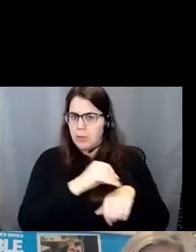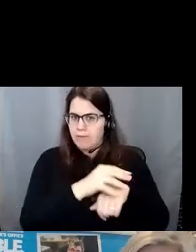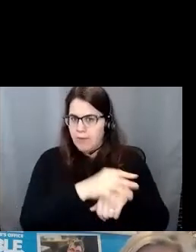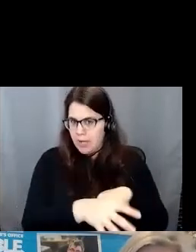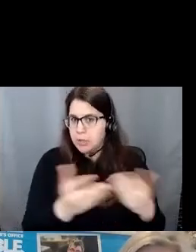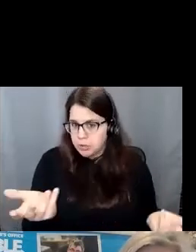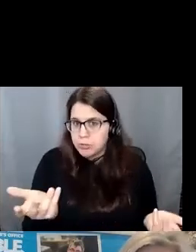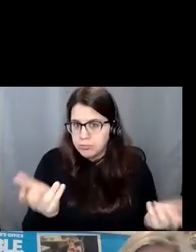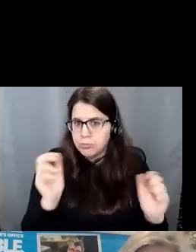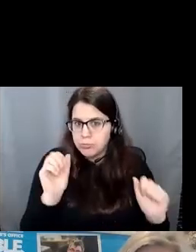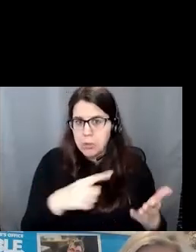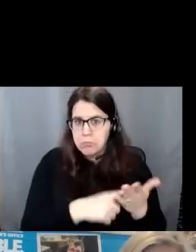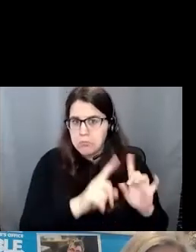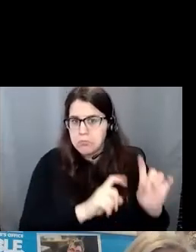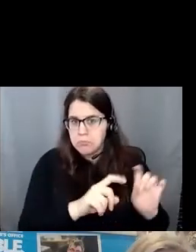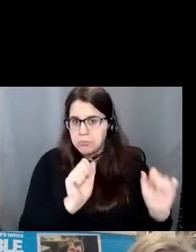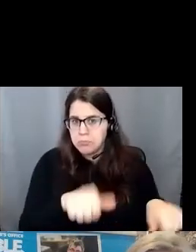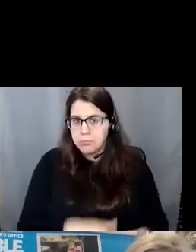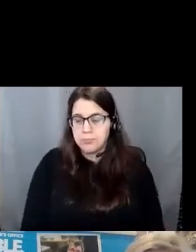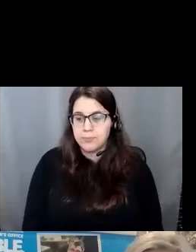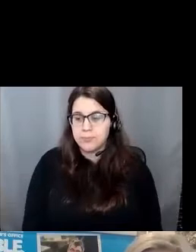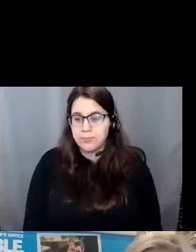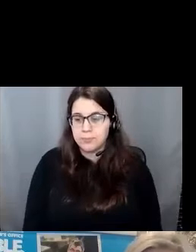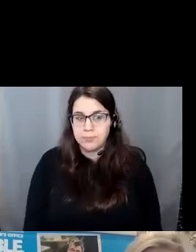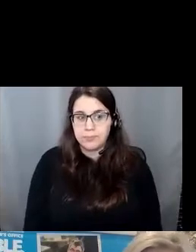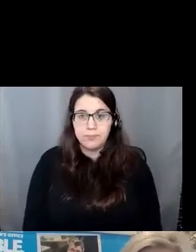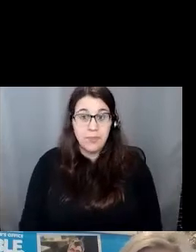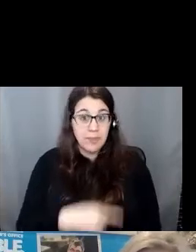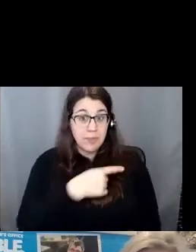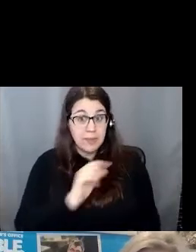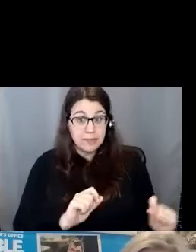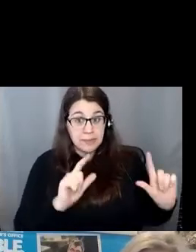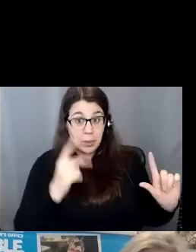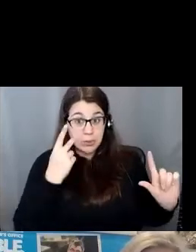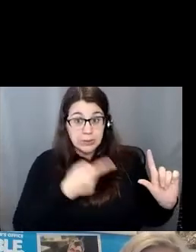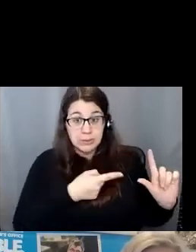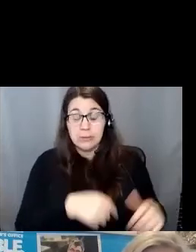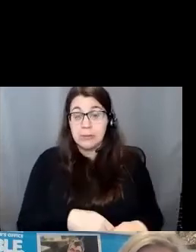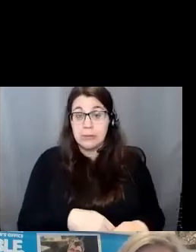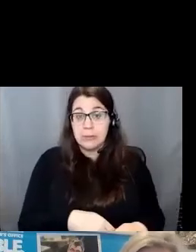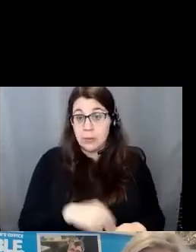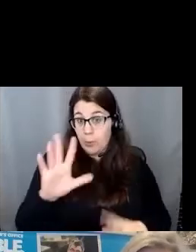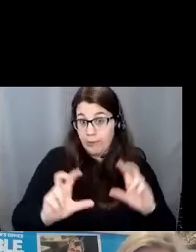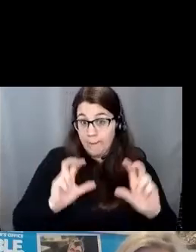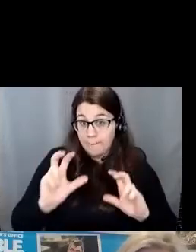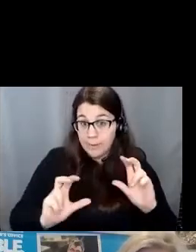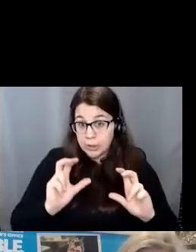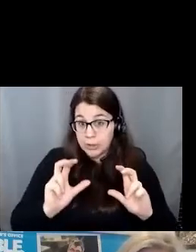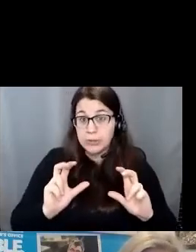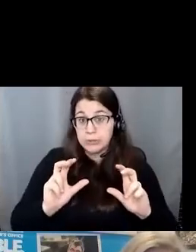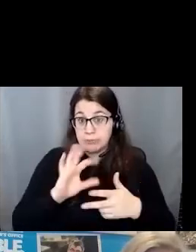choosing. And as you can see on the slide, your investment options for the WVABLE Stable